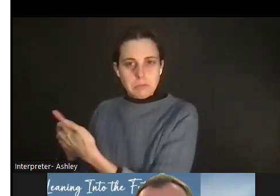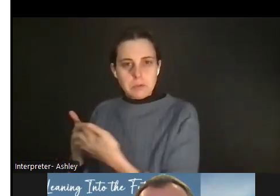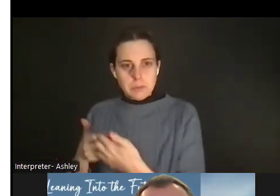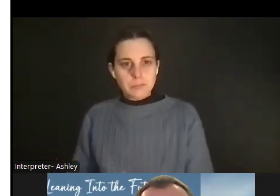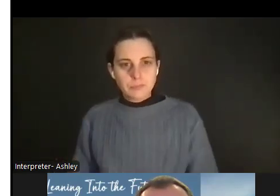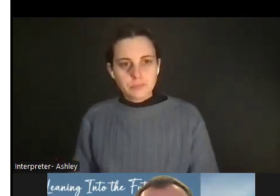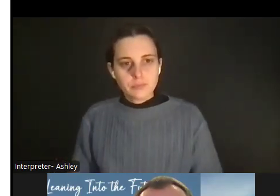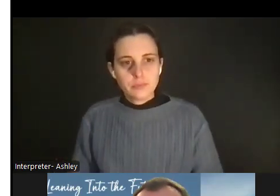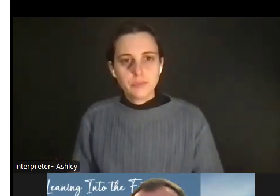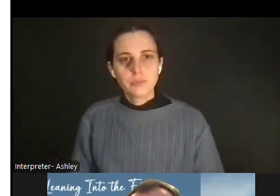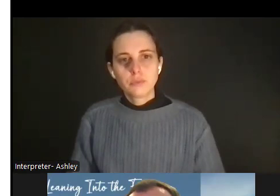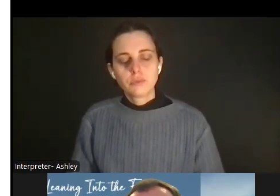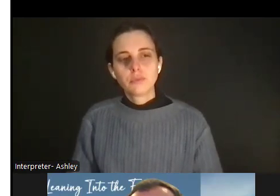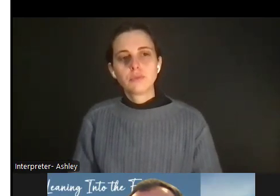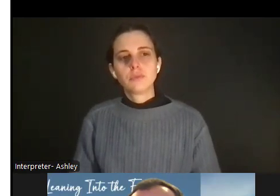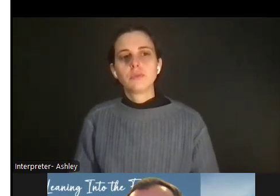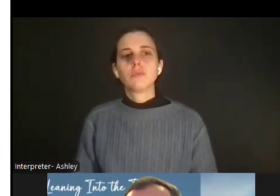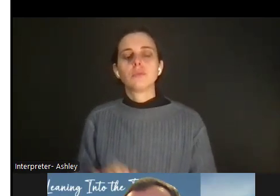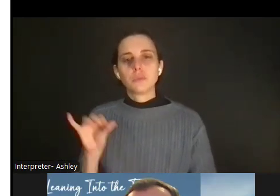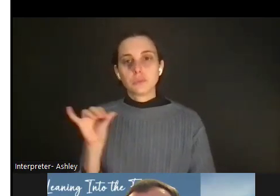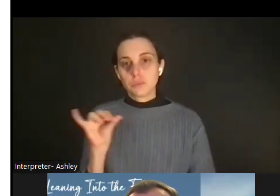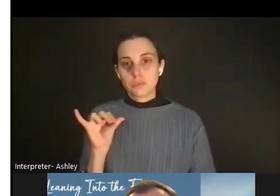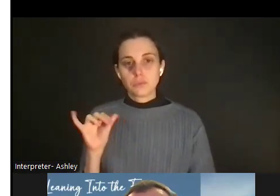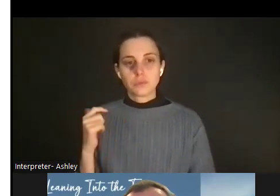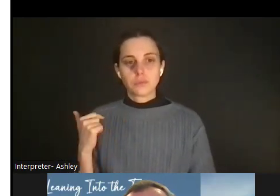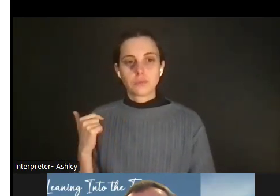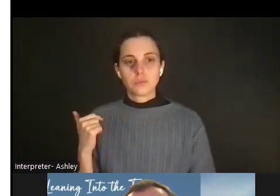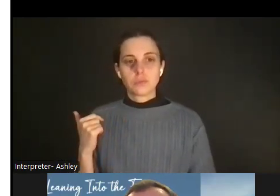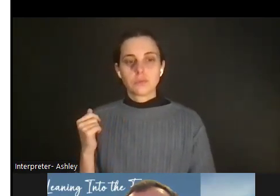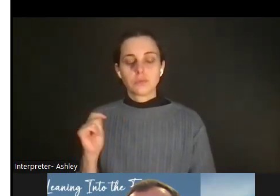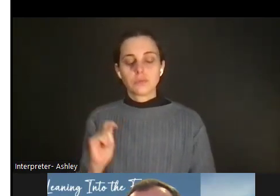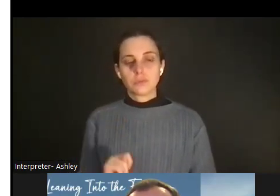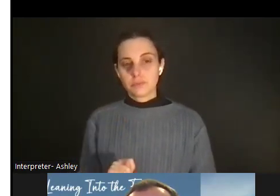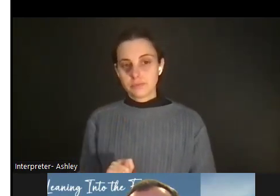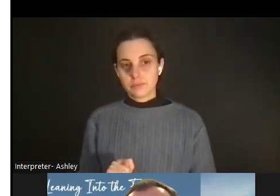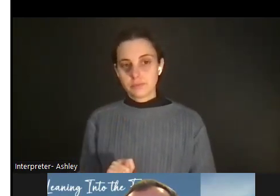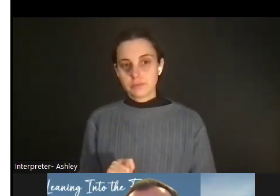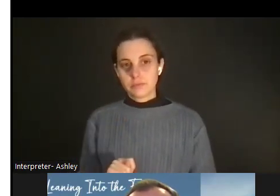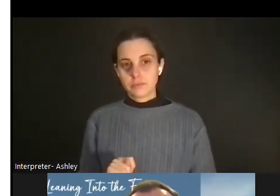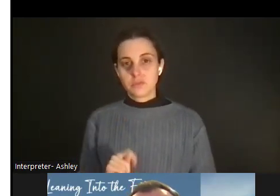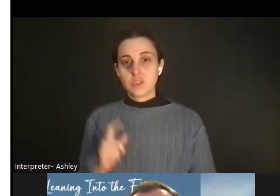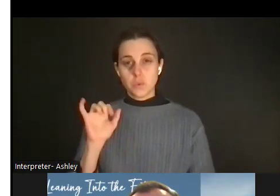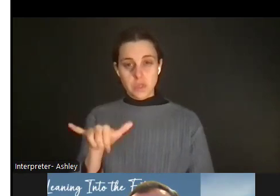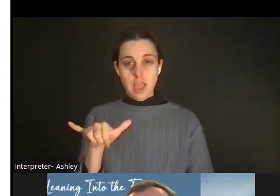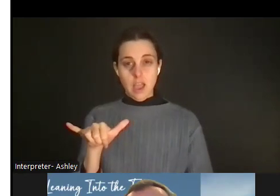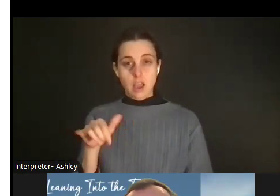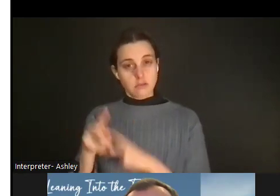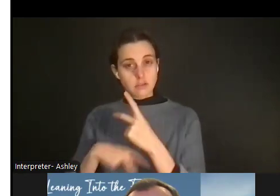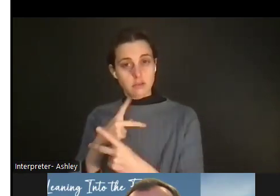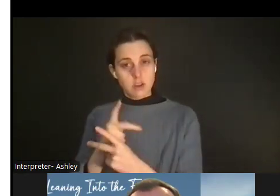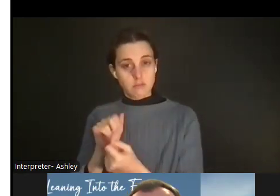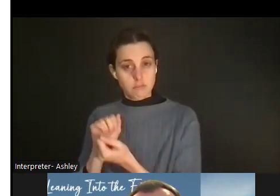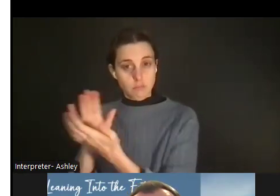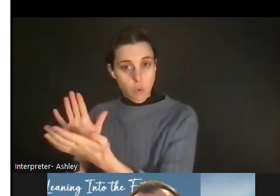catalog. And then where we are taking this hybrid push-pull training for the